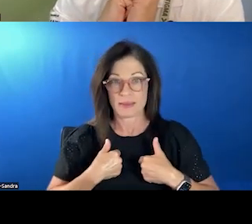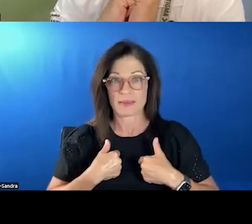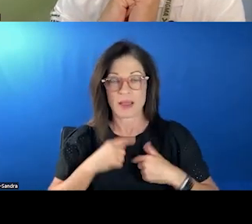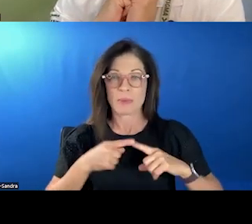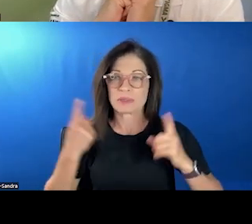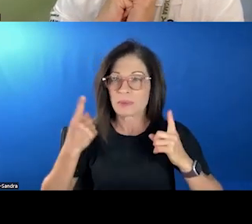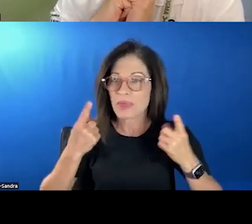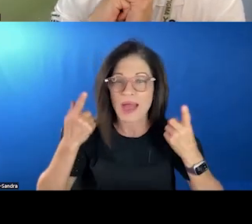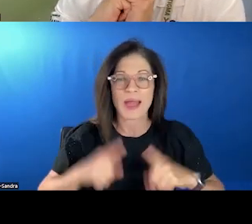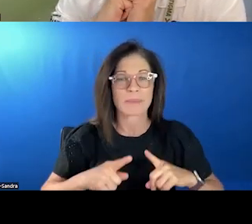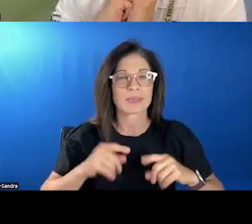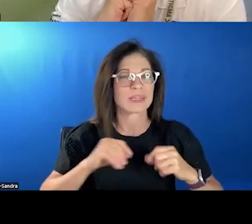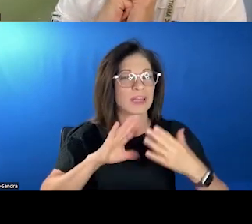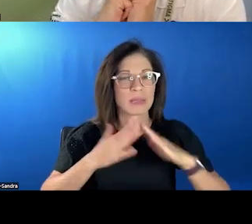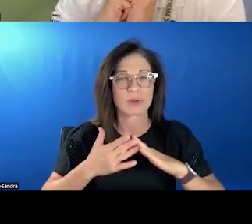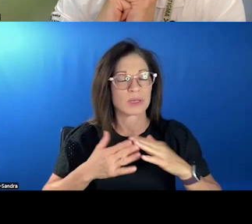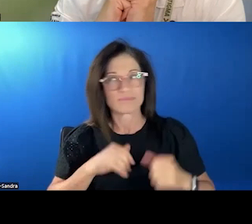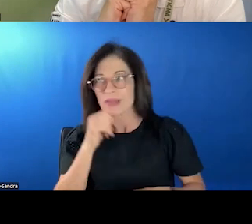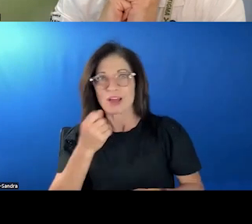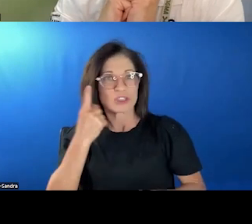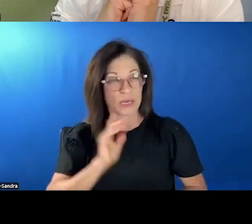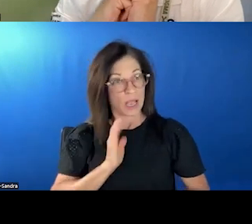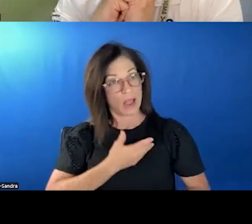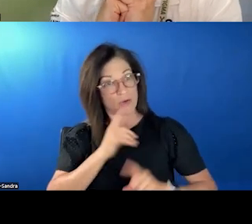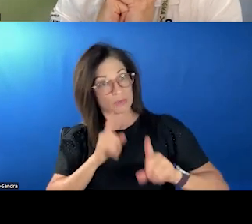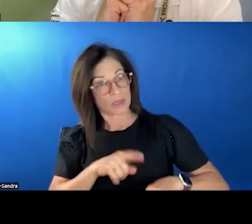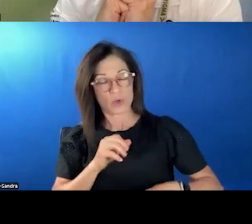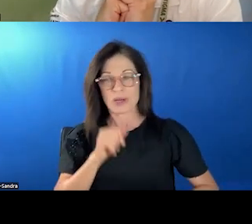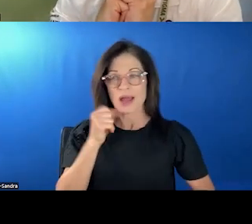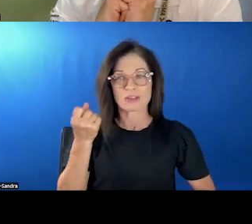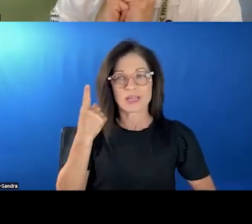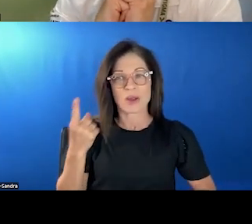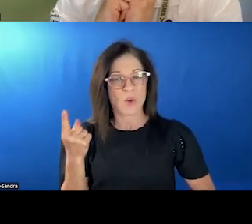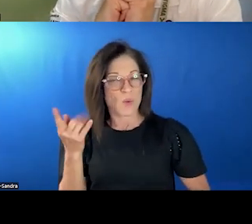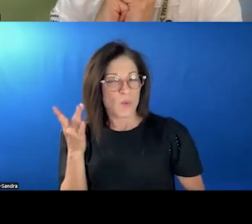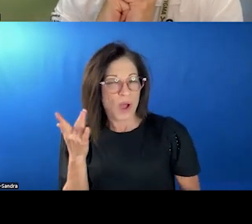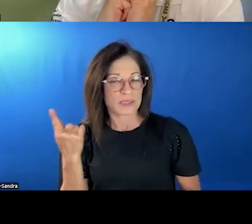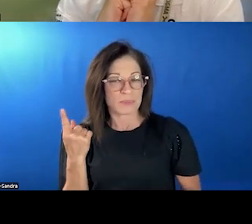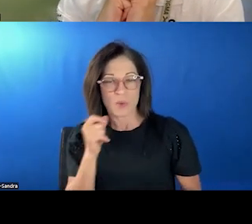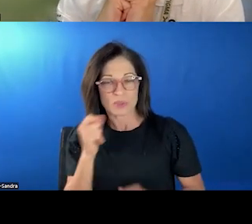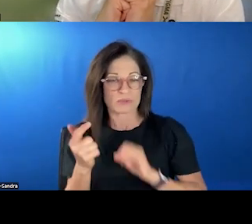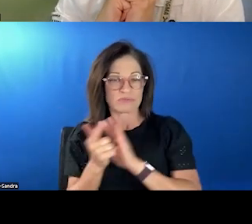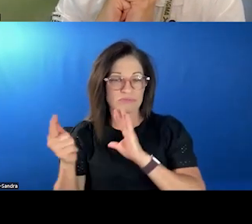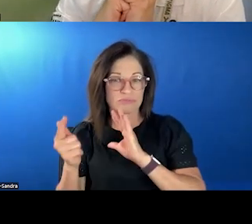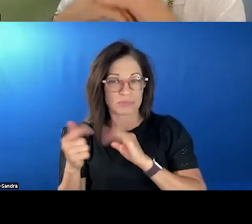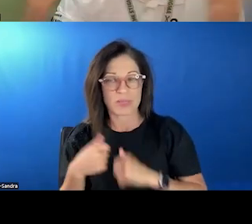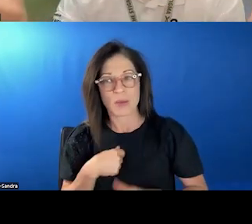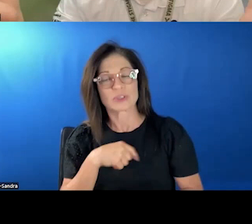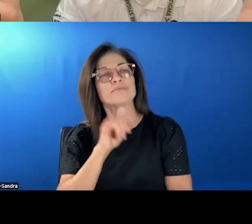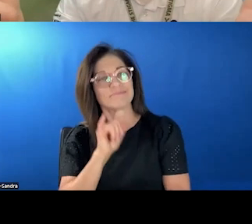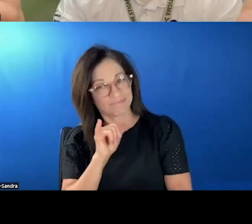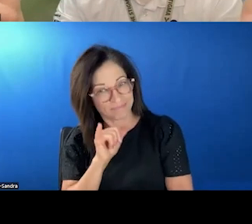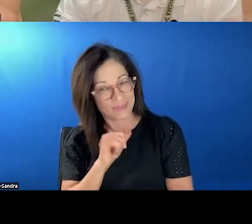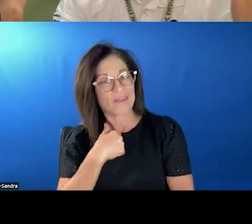something that happened to them in the community, and not understanding our response, or not understanding why something wasn't criminal. And I'll just sit and have a